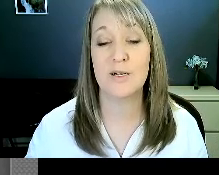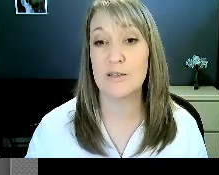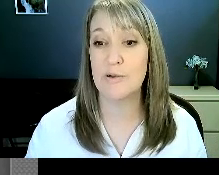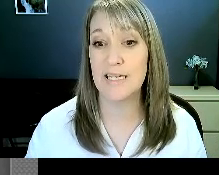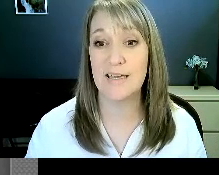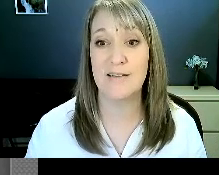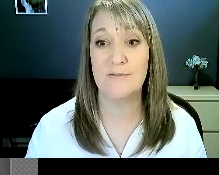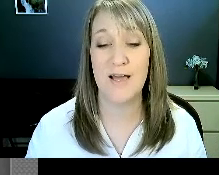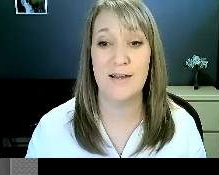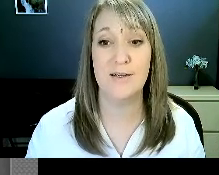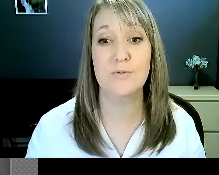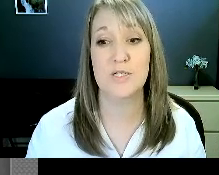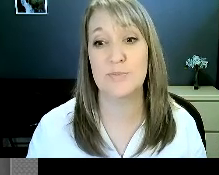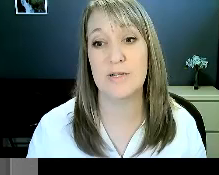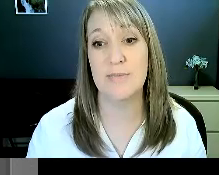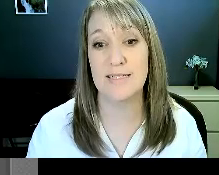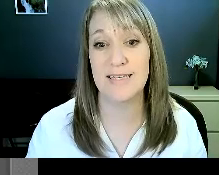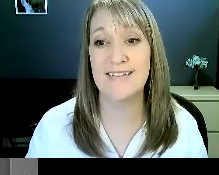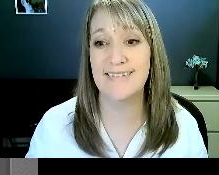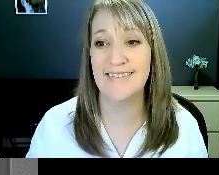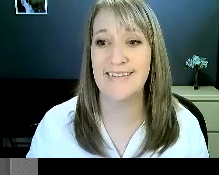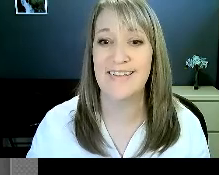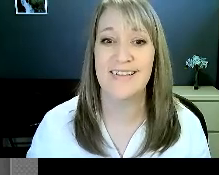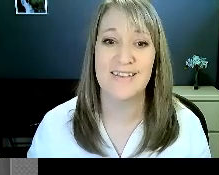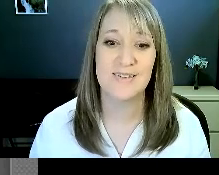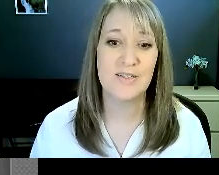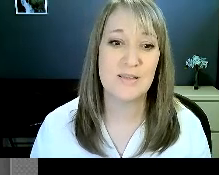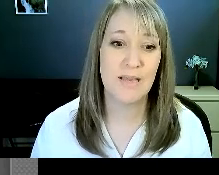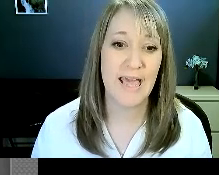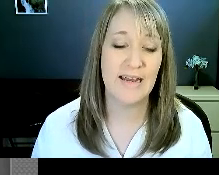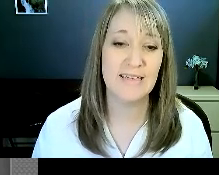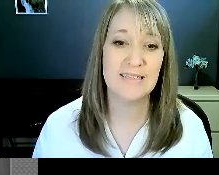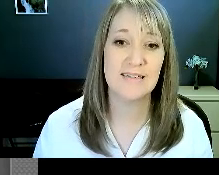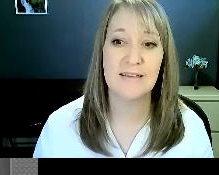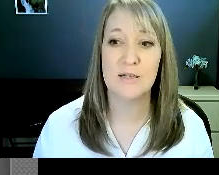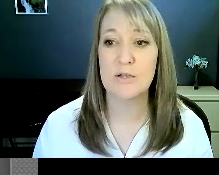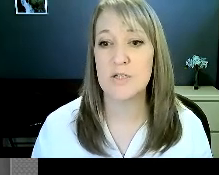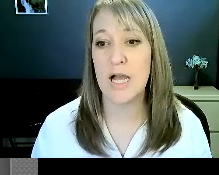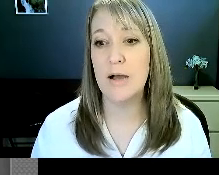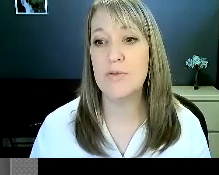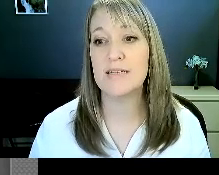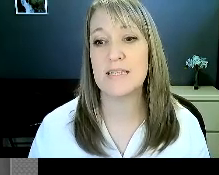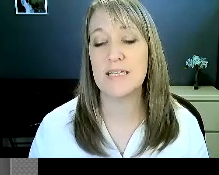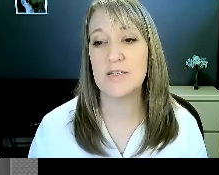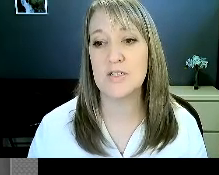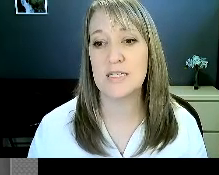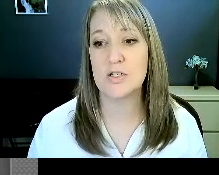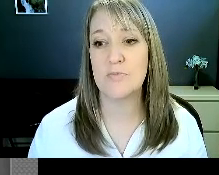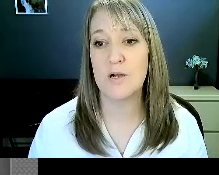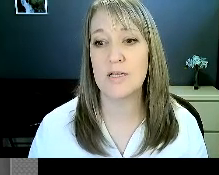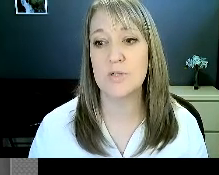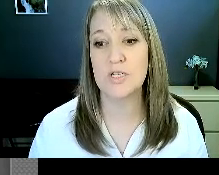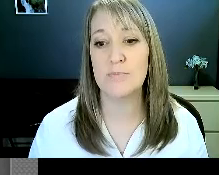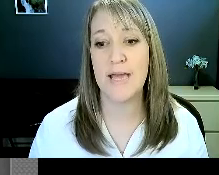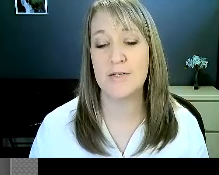Francisco earthquake and fire, which is pretty amazing. So here's the Mechanics. Closer up, it's at the intersection